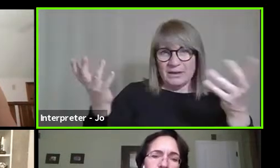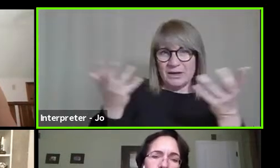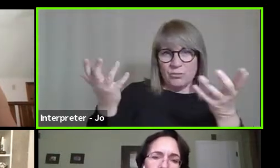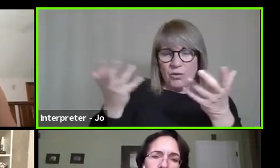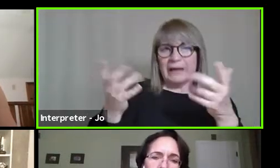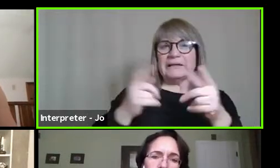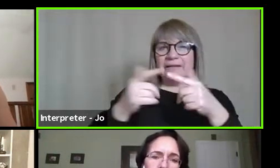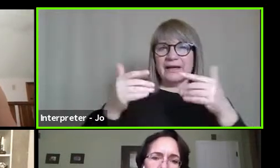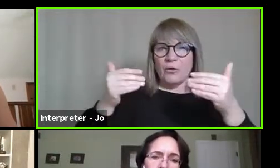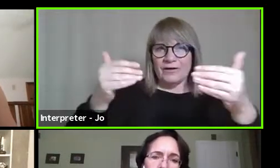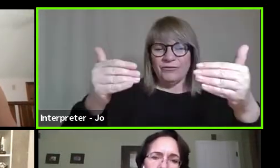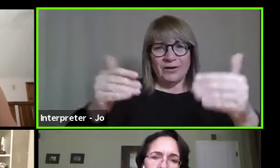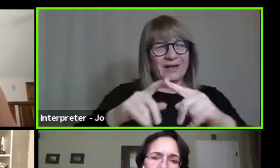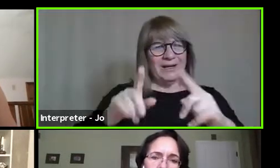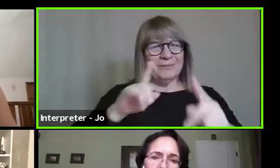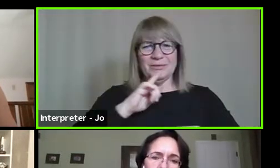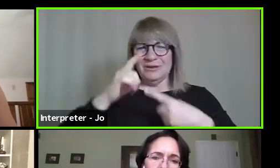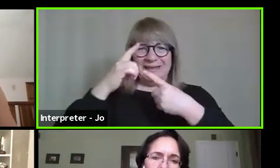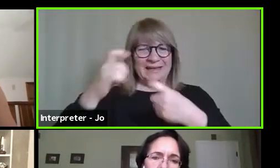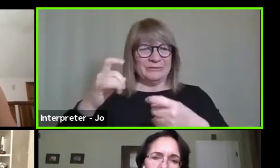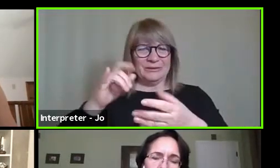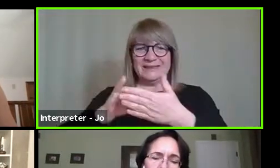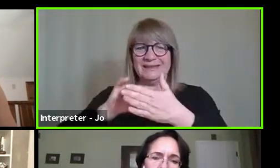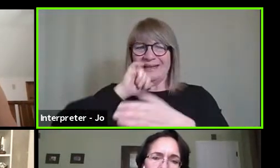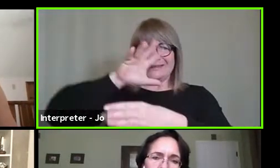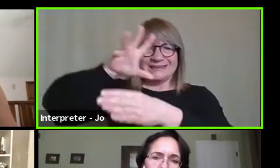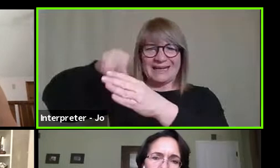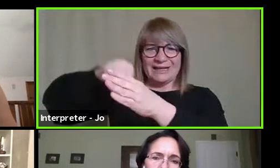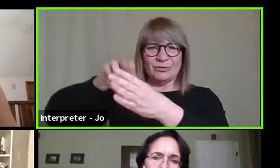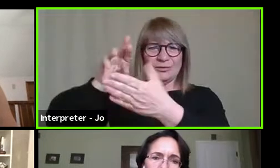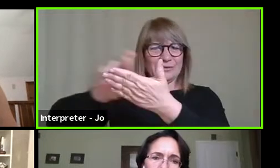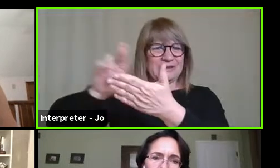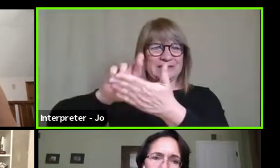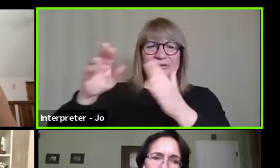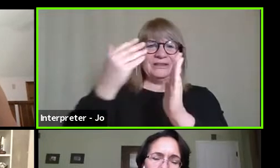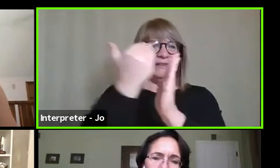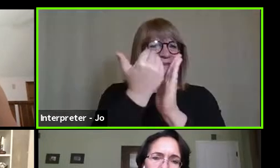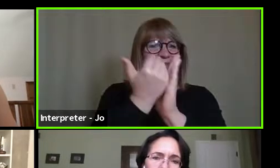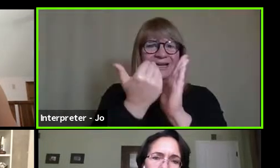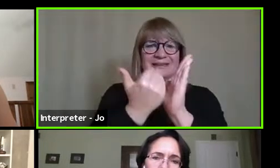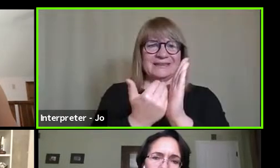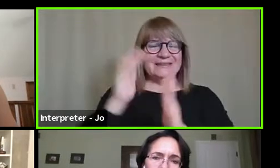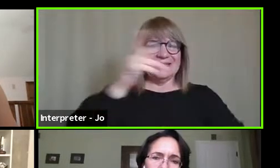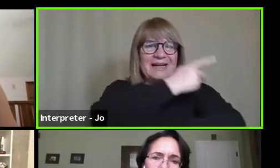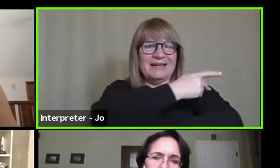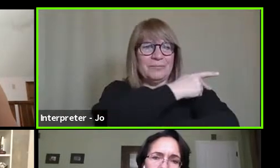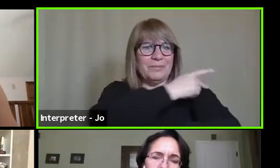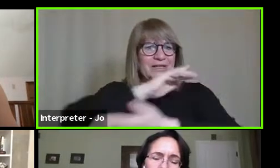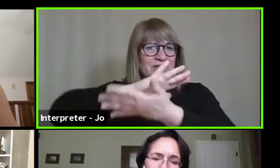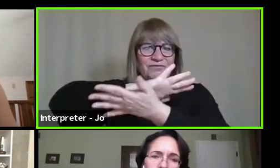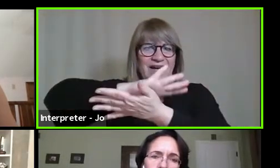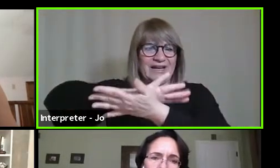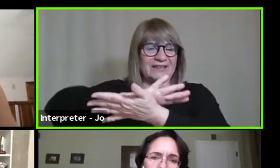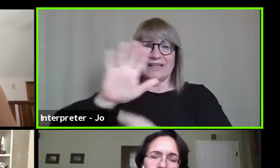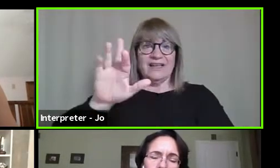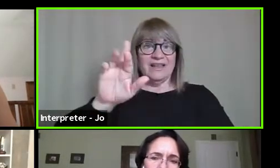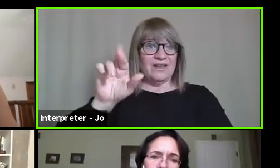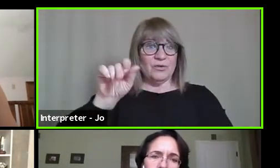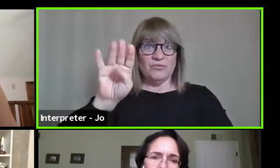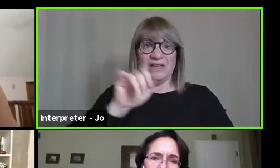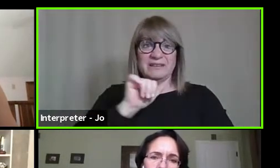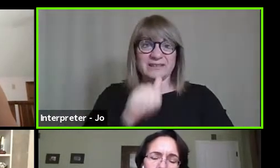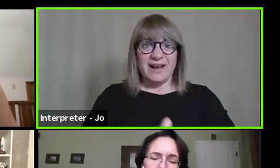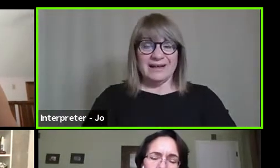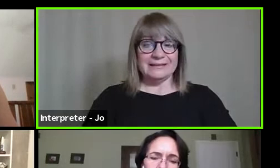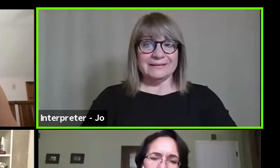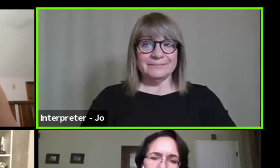yeah it's very interesting that it wasn't listed in their patient file what their race was thank you for that yeah i